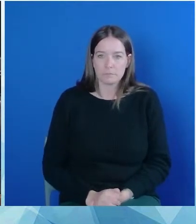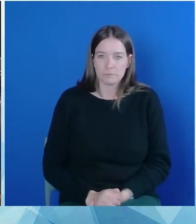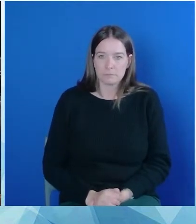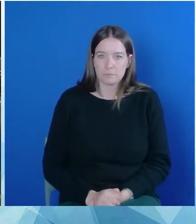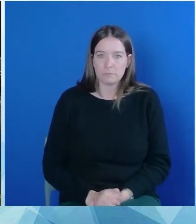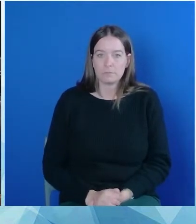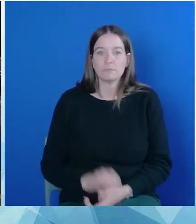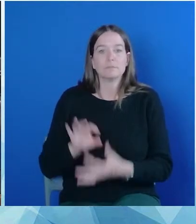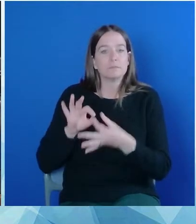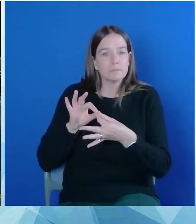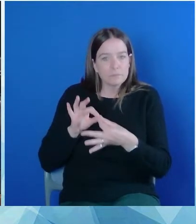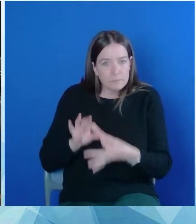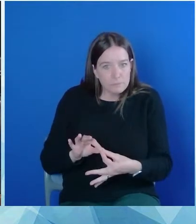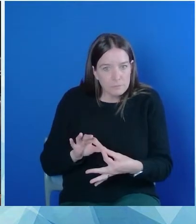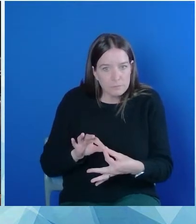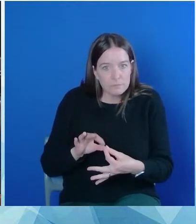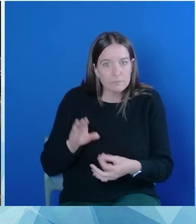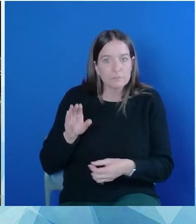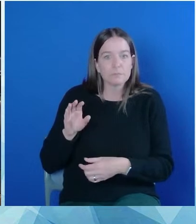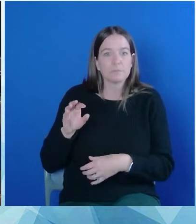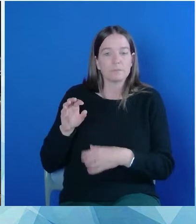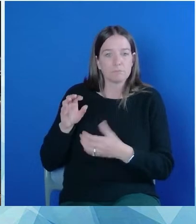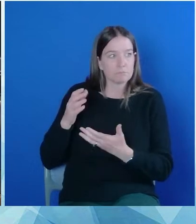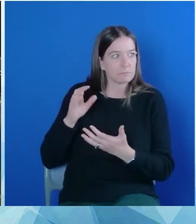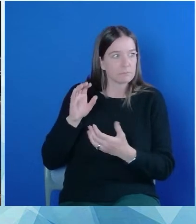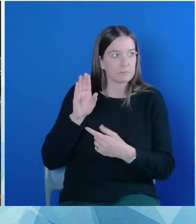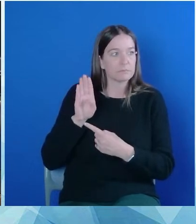there any further comments or questions?